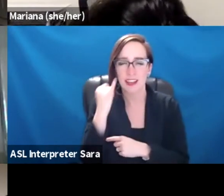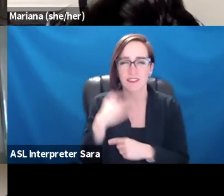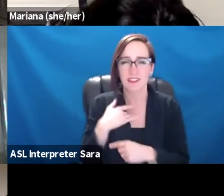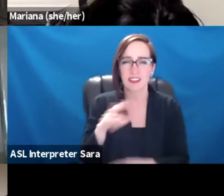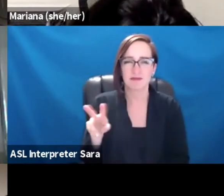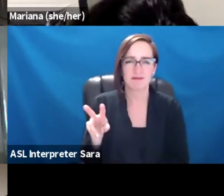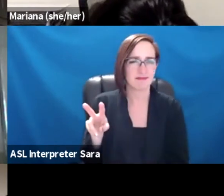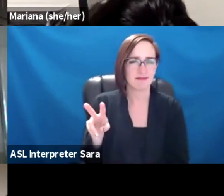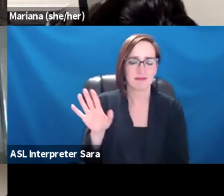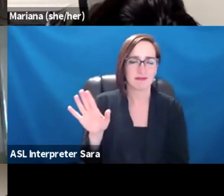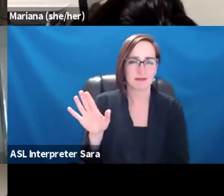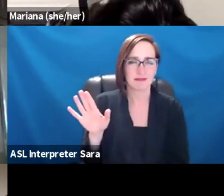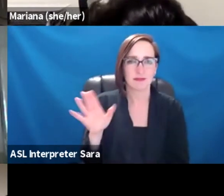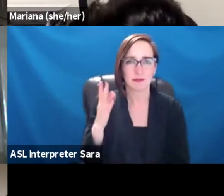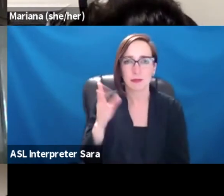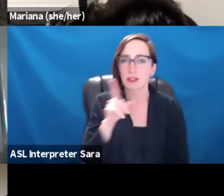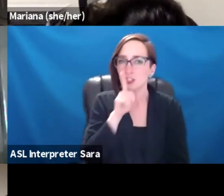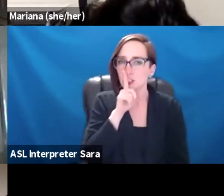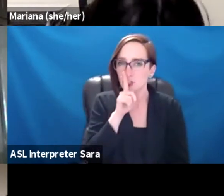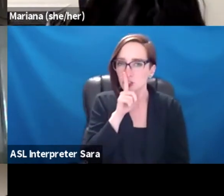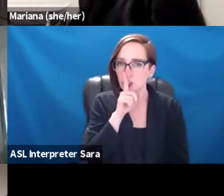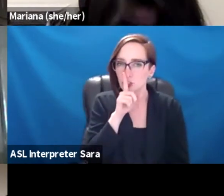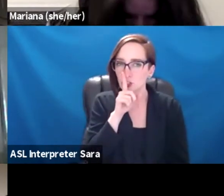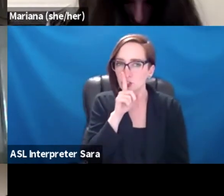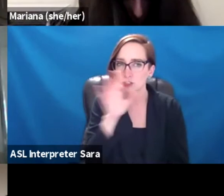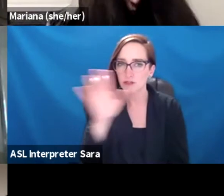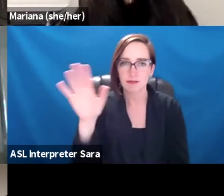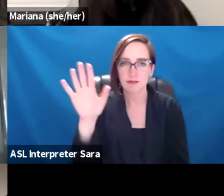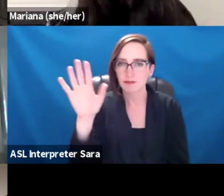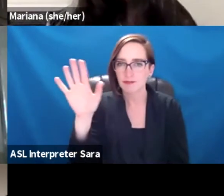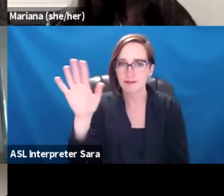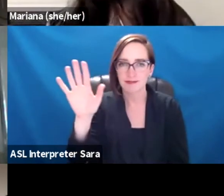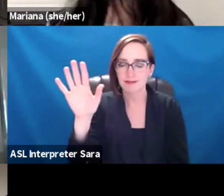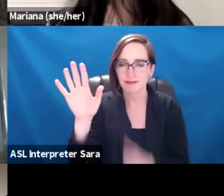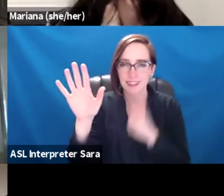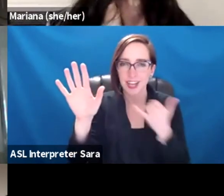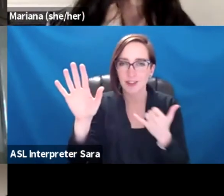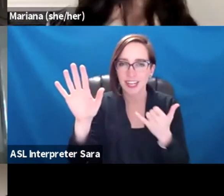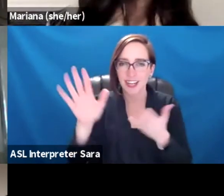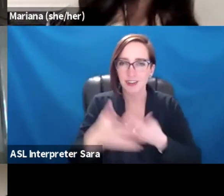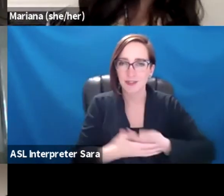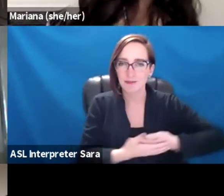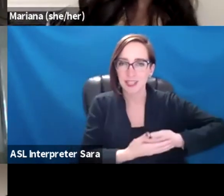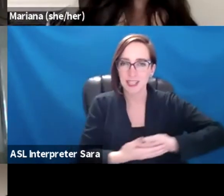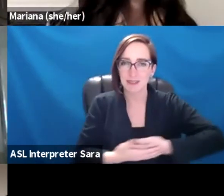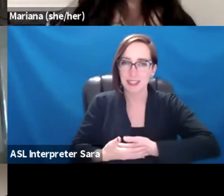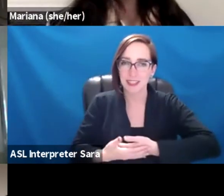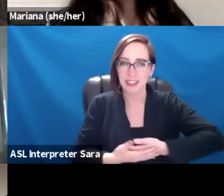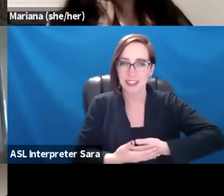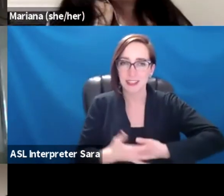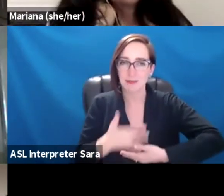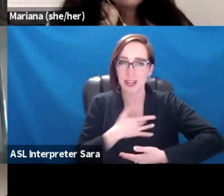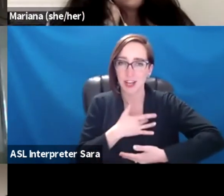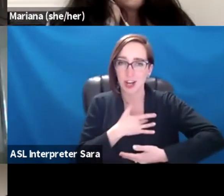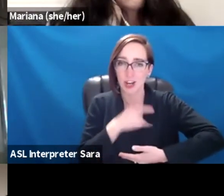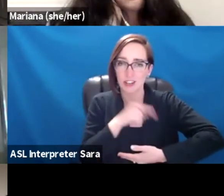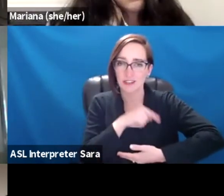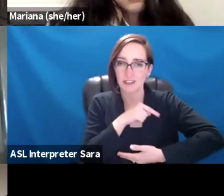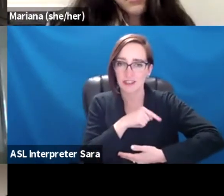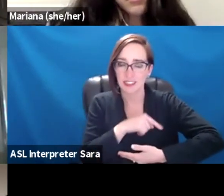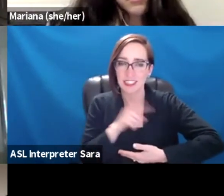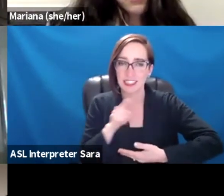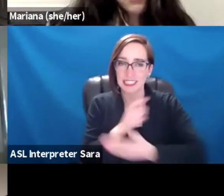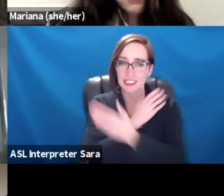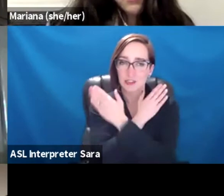you need to say, shh, not now. The baby, my heart needs